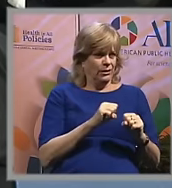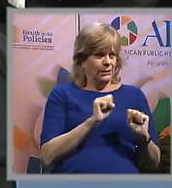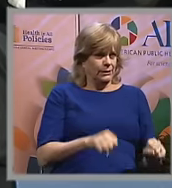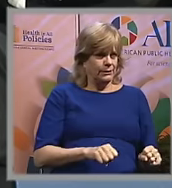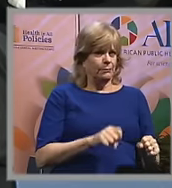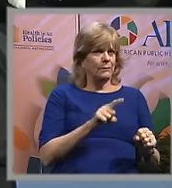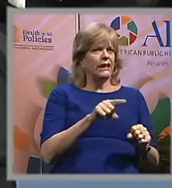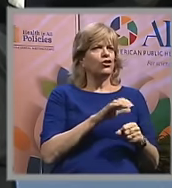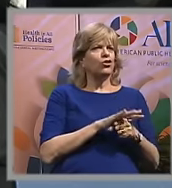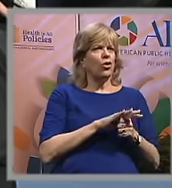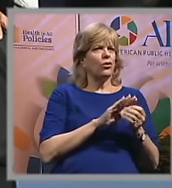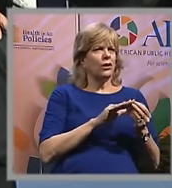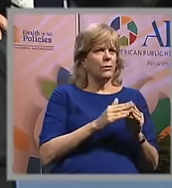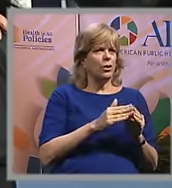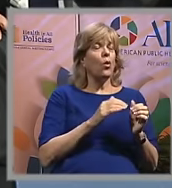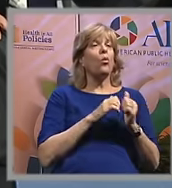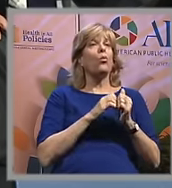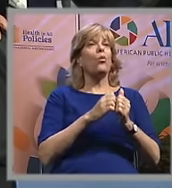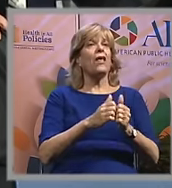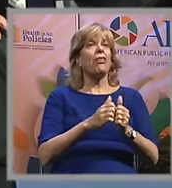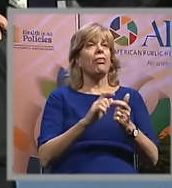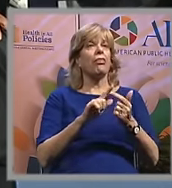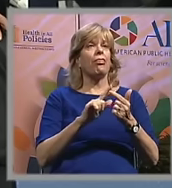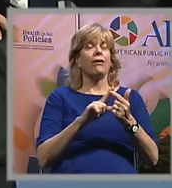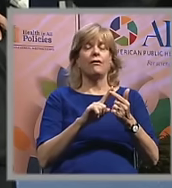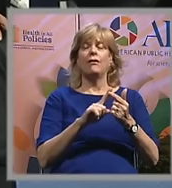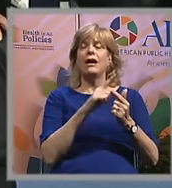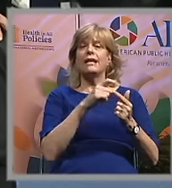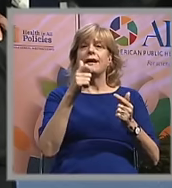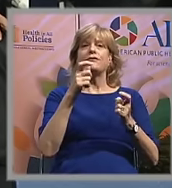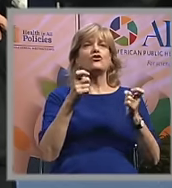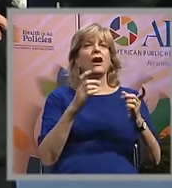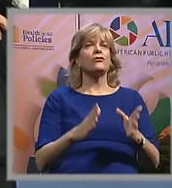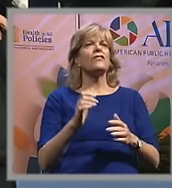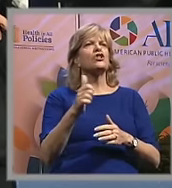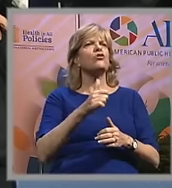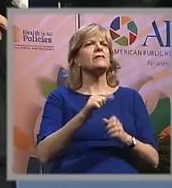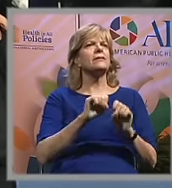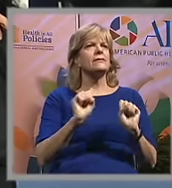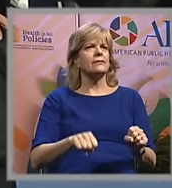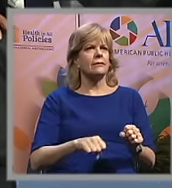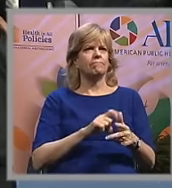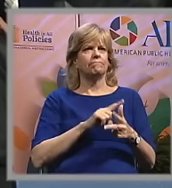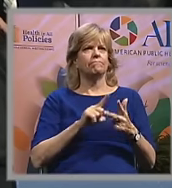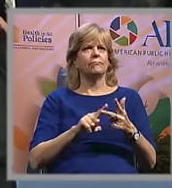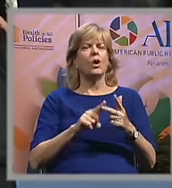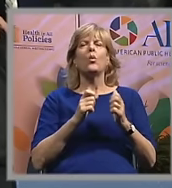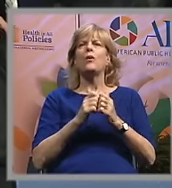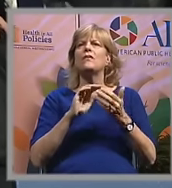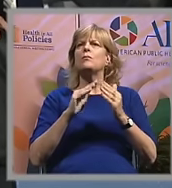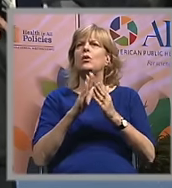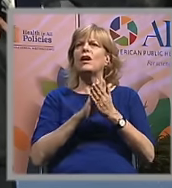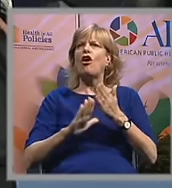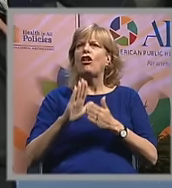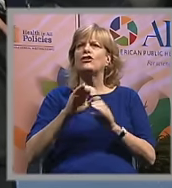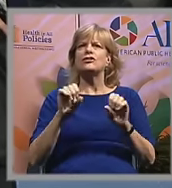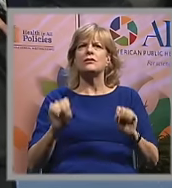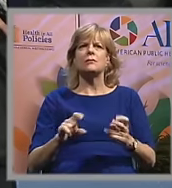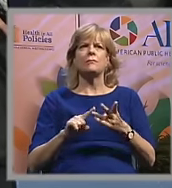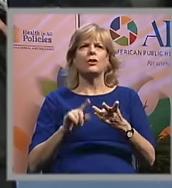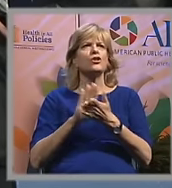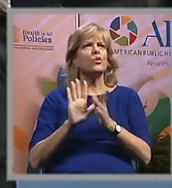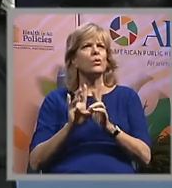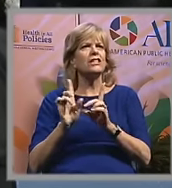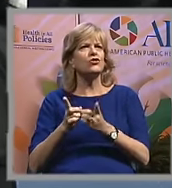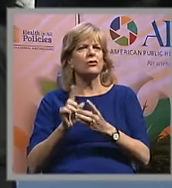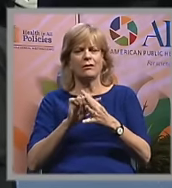system in your local community, with the executive director of the transit system, with the community college system, the school